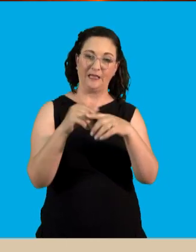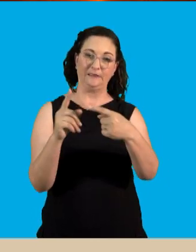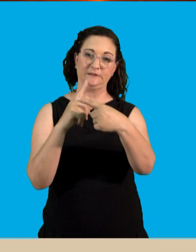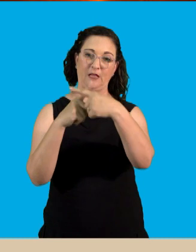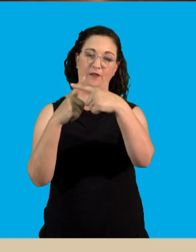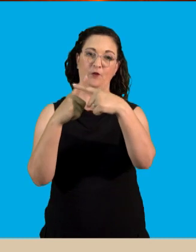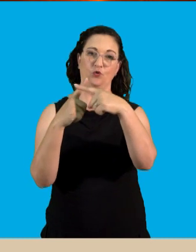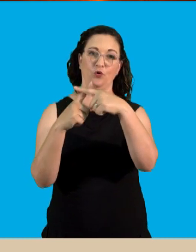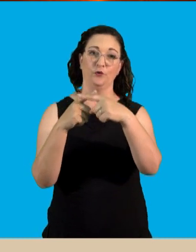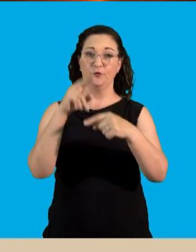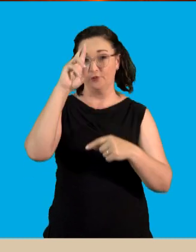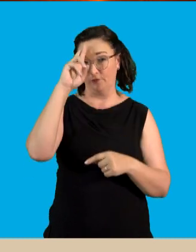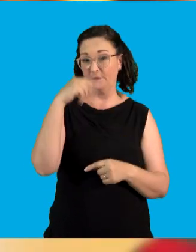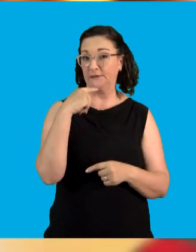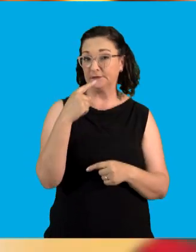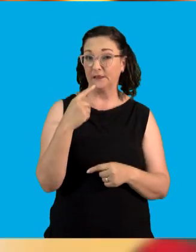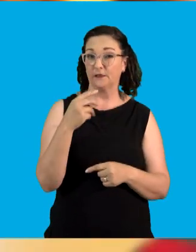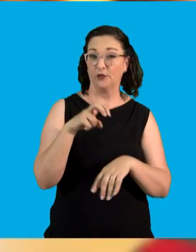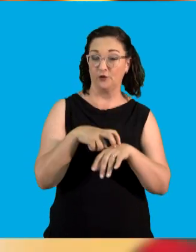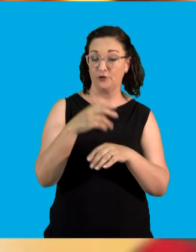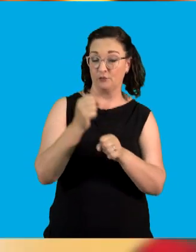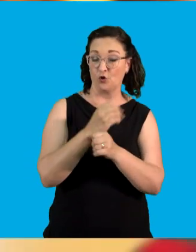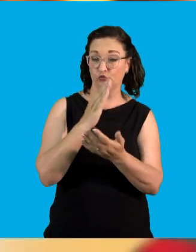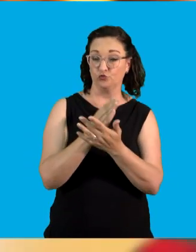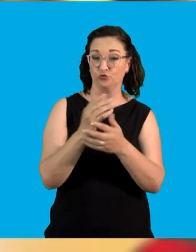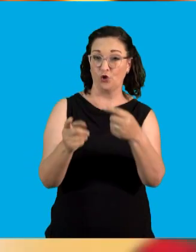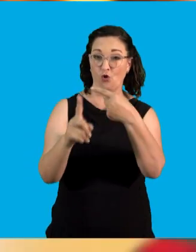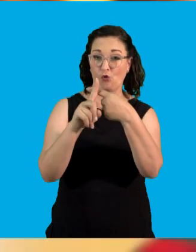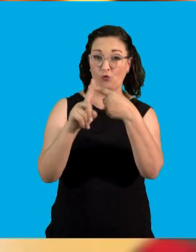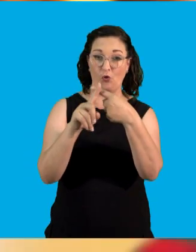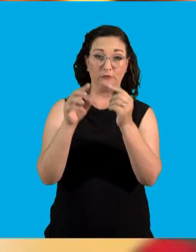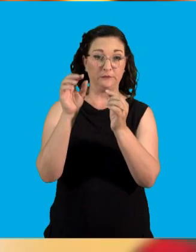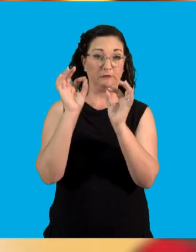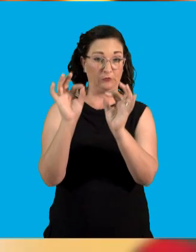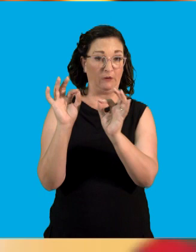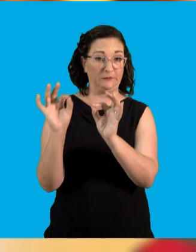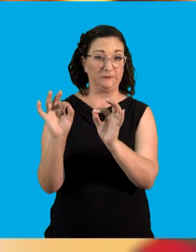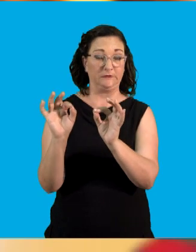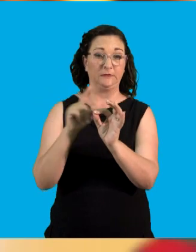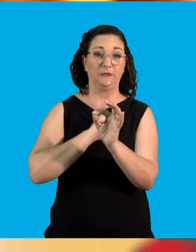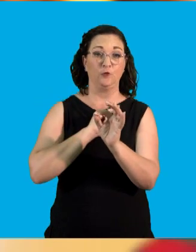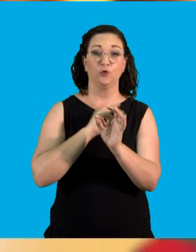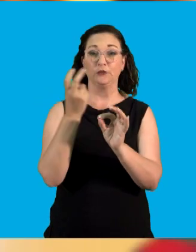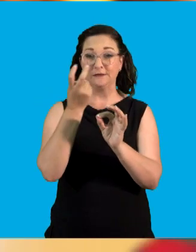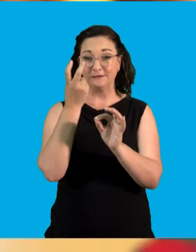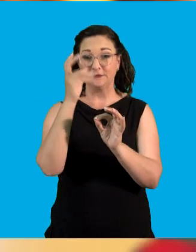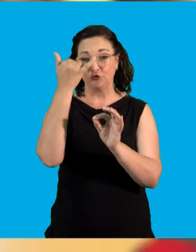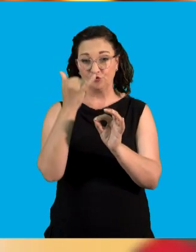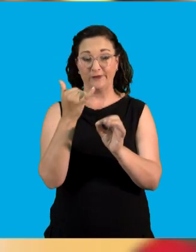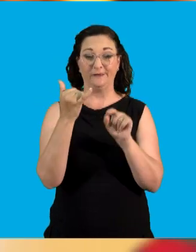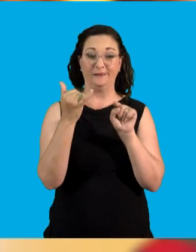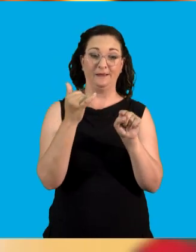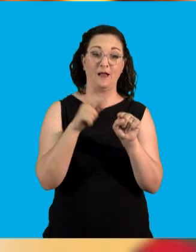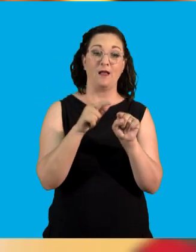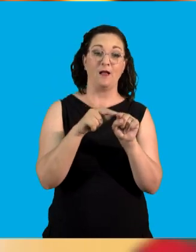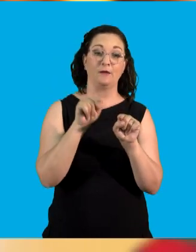Southern Cross constellation. Remember, we said for you to find the Southern Cross constellation, you must make sure that you are